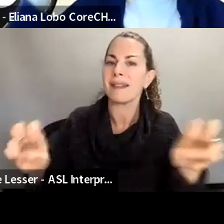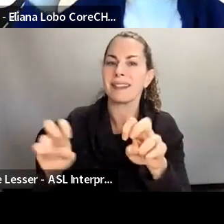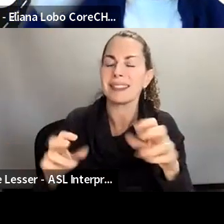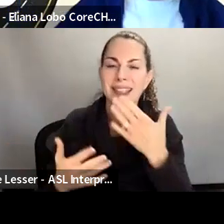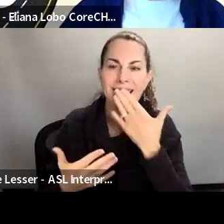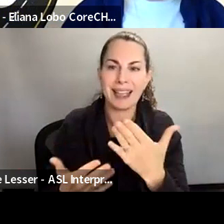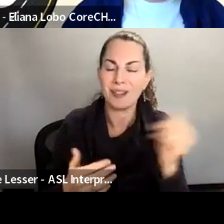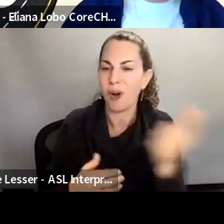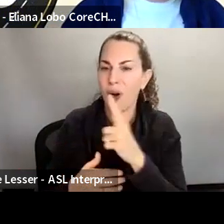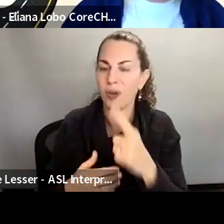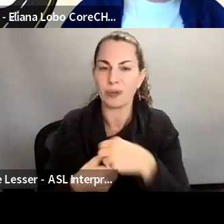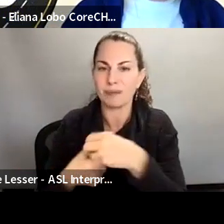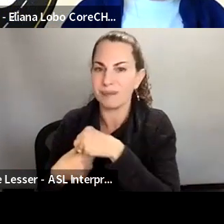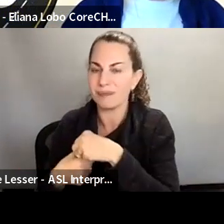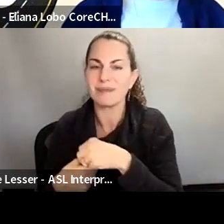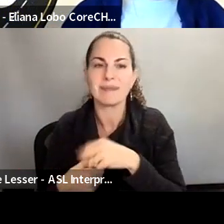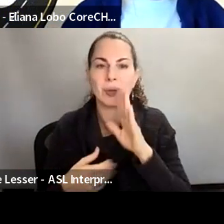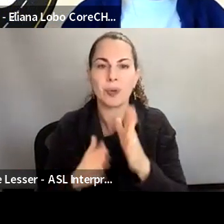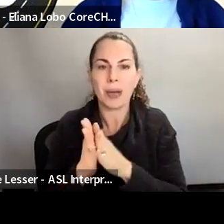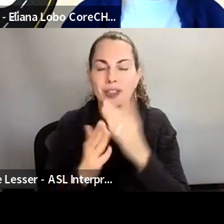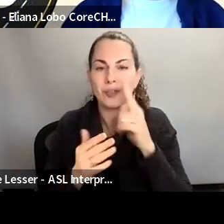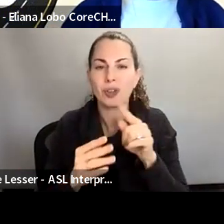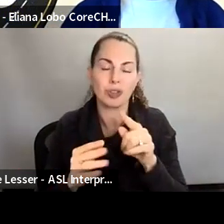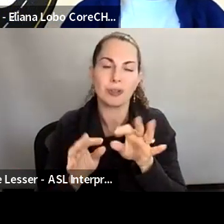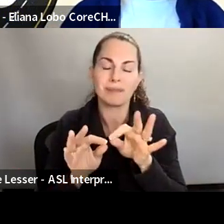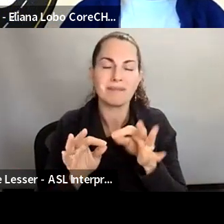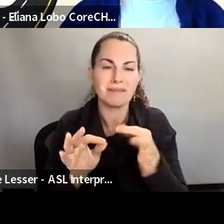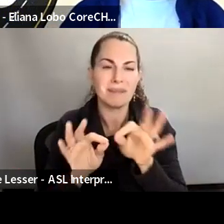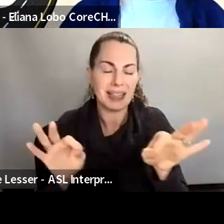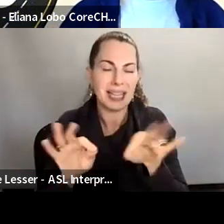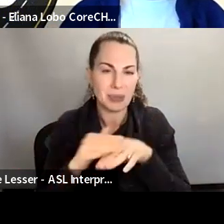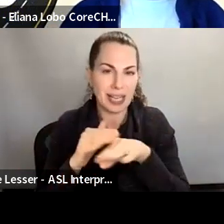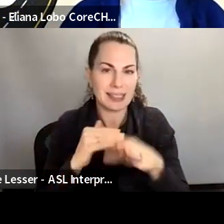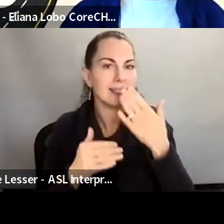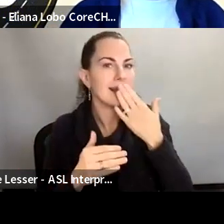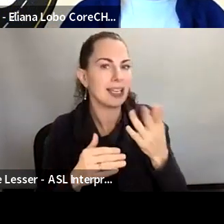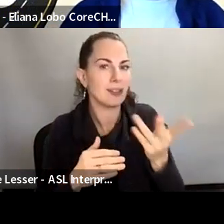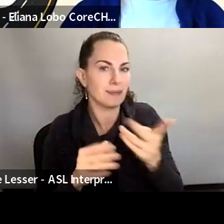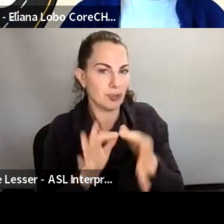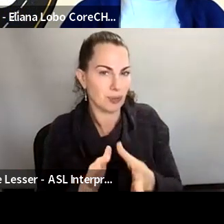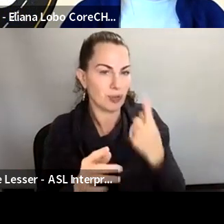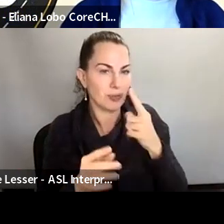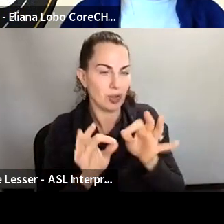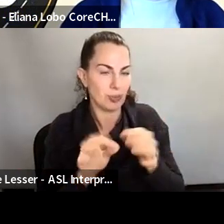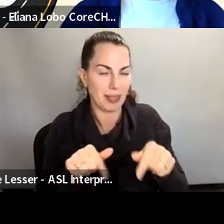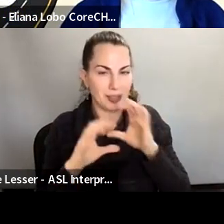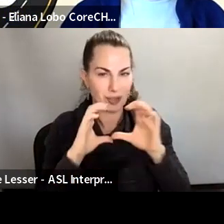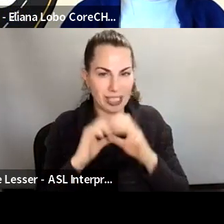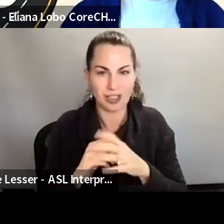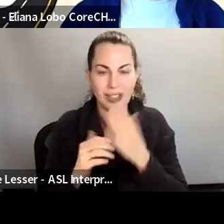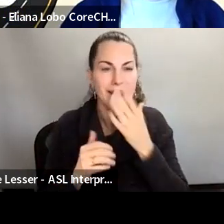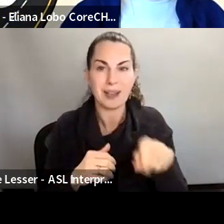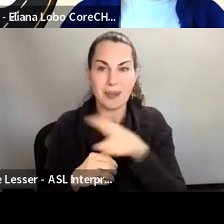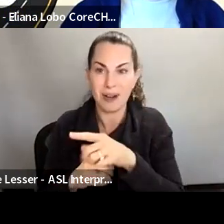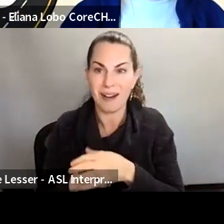Thank you, everyone. contributions, for your passion for language access. Thank you, Jennifer Moyer and Debbie Lesser, for interpreting this conversation. Thank I you look all. forward to